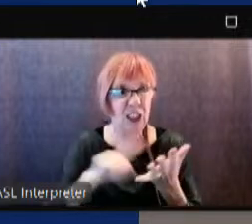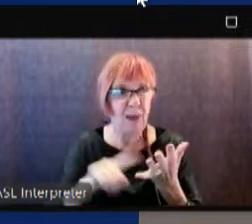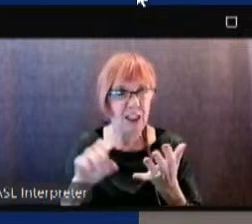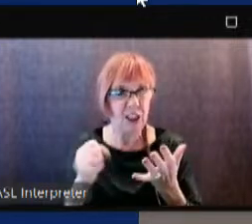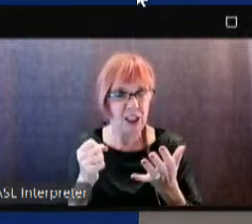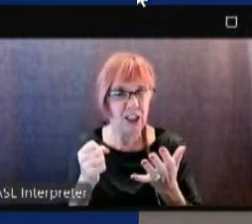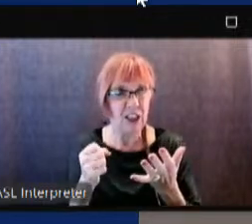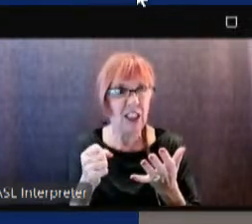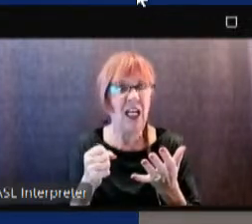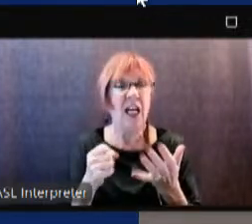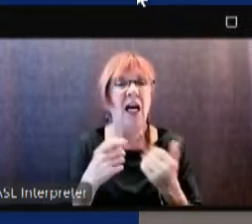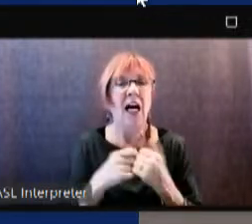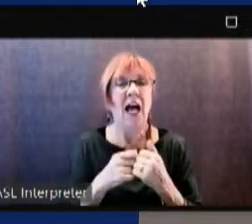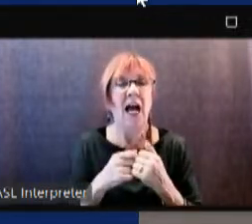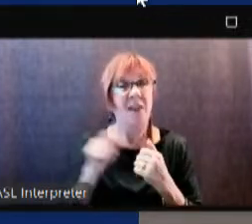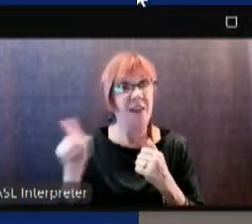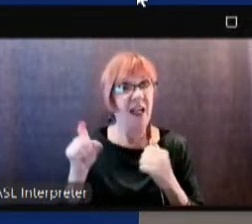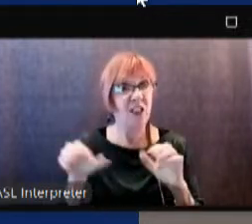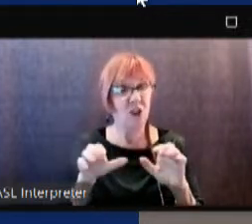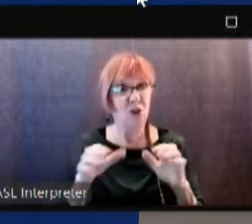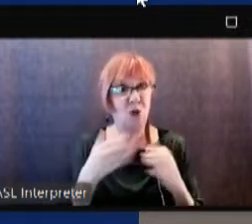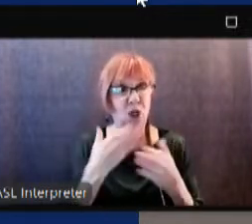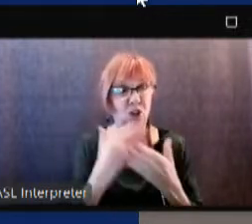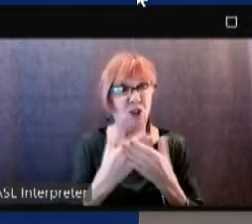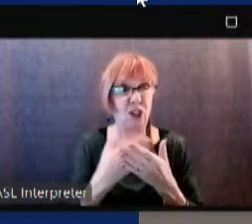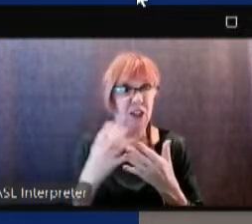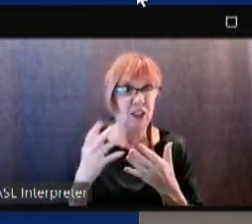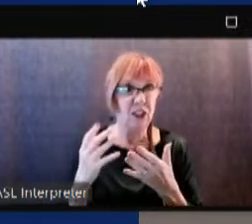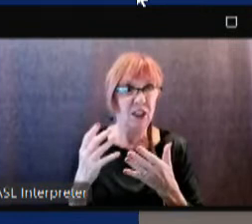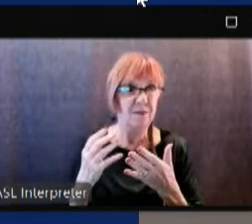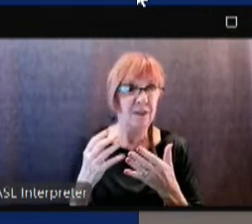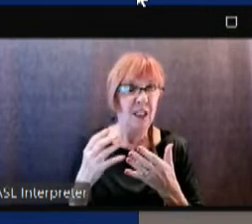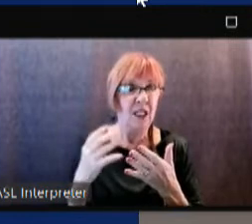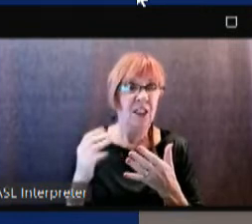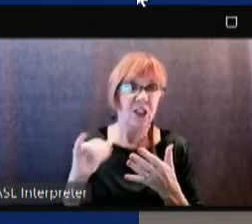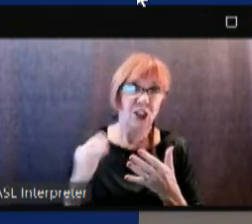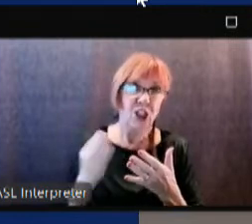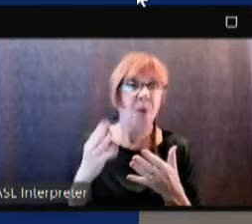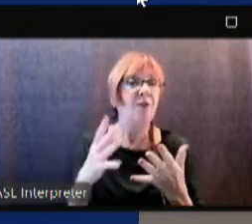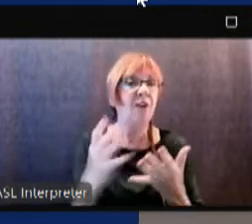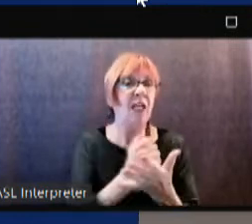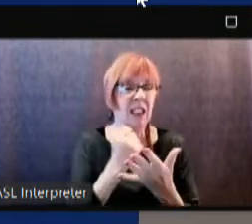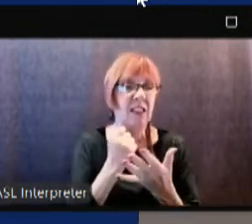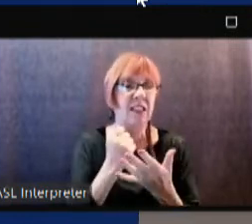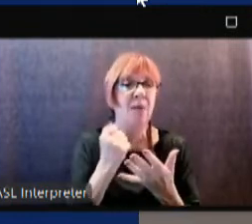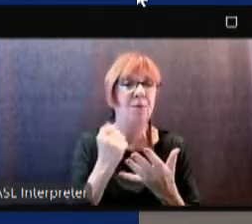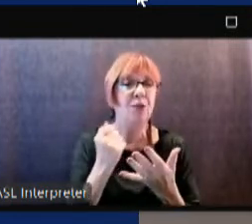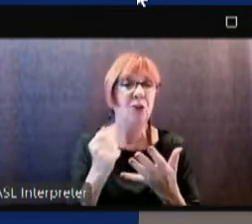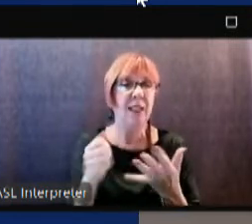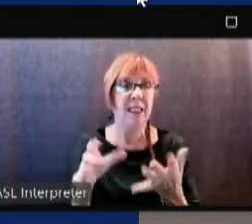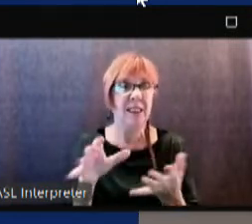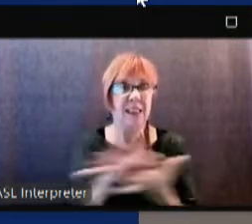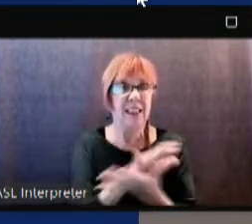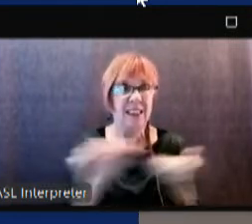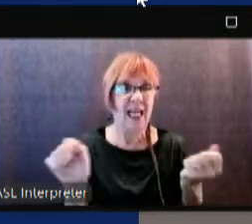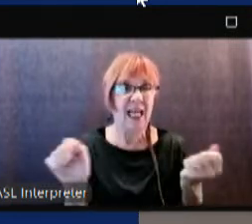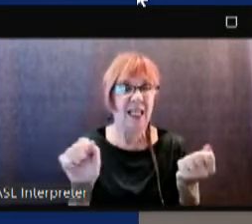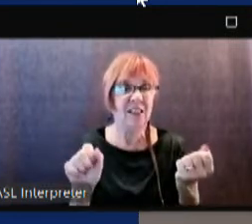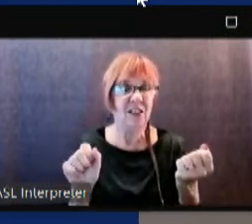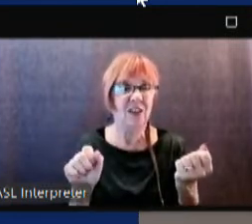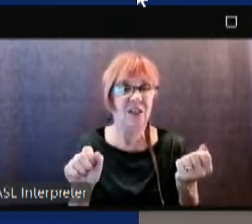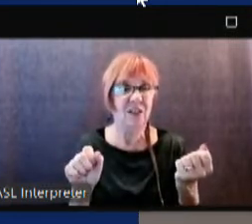and they actually do quite an excellent job in capturing disaster damages with using GIS